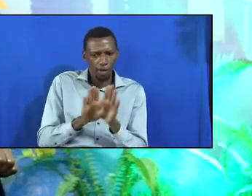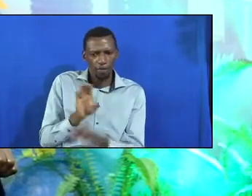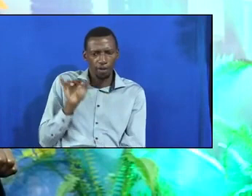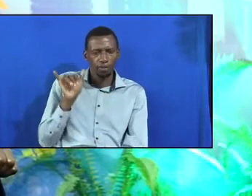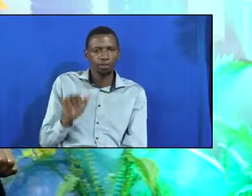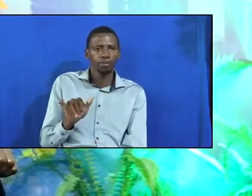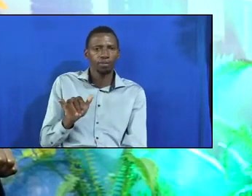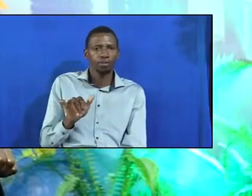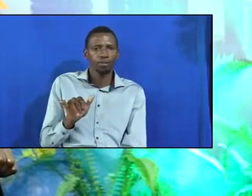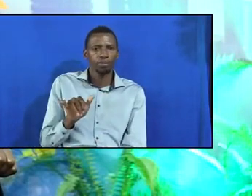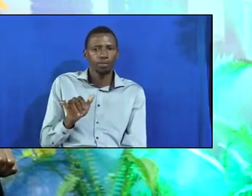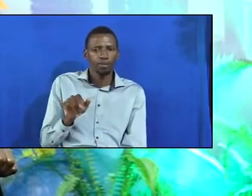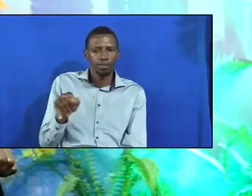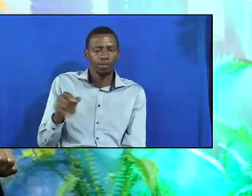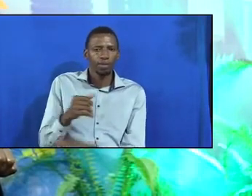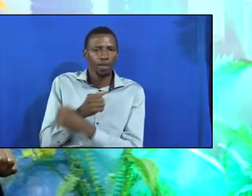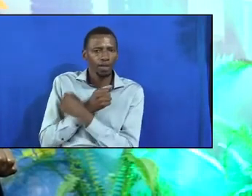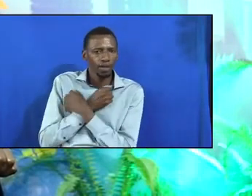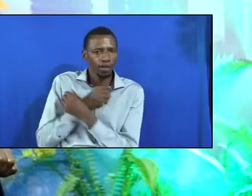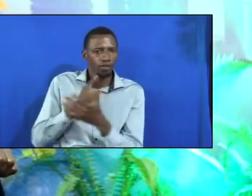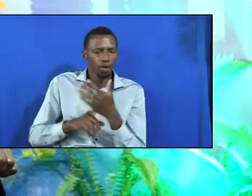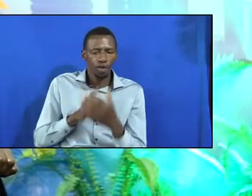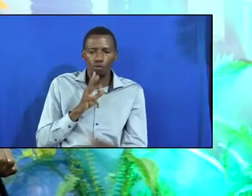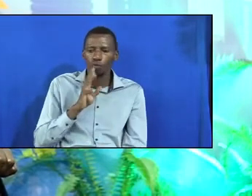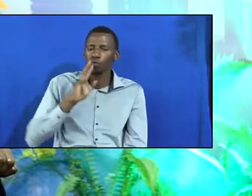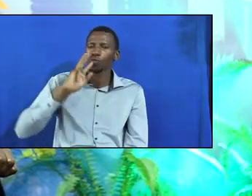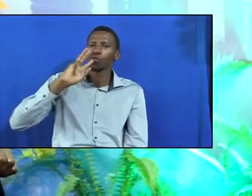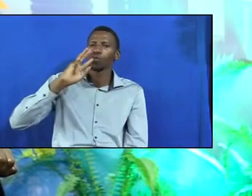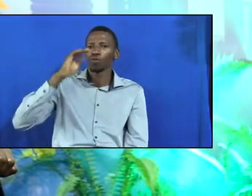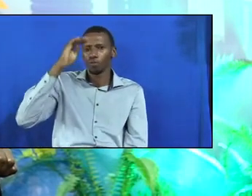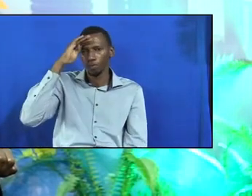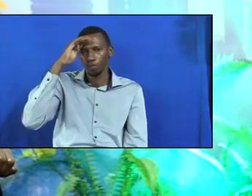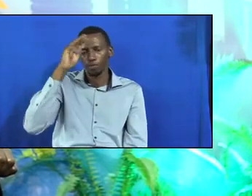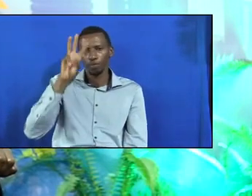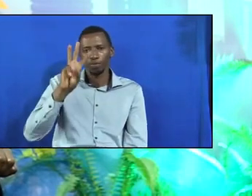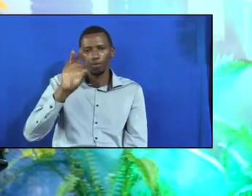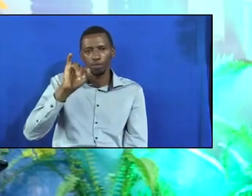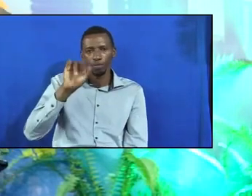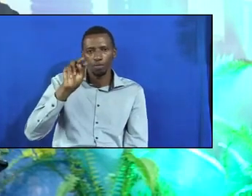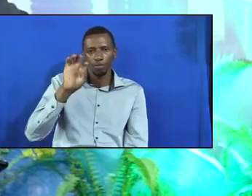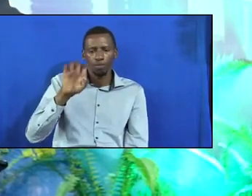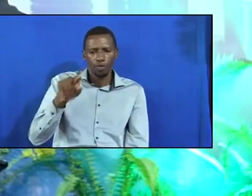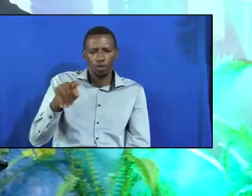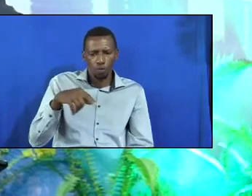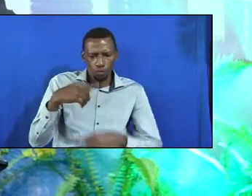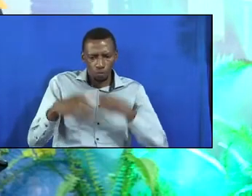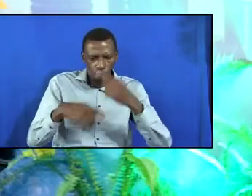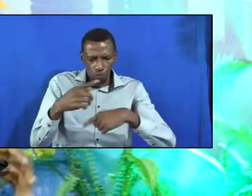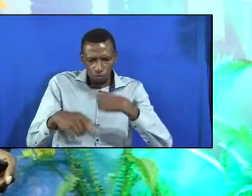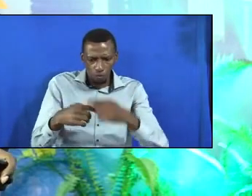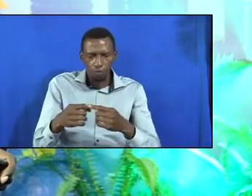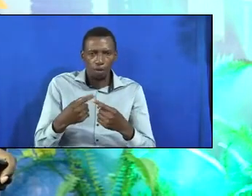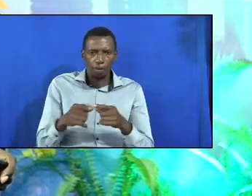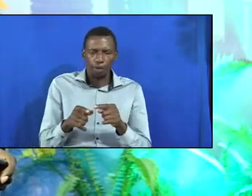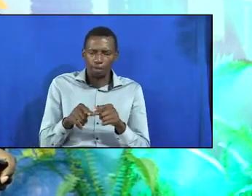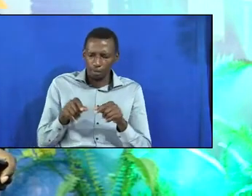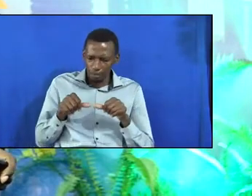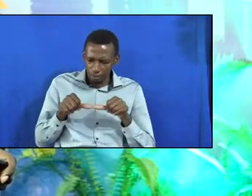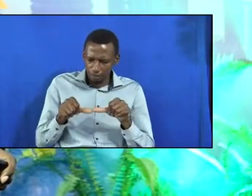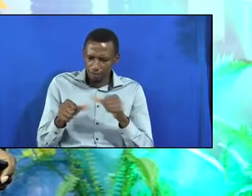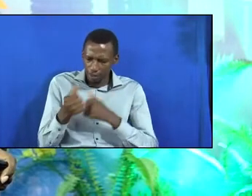She could take some wine. That continued for some time. But she continued actively serving the